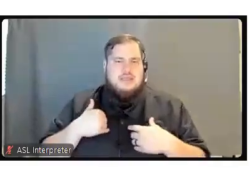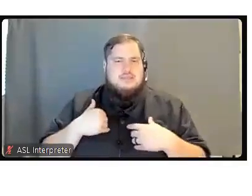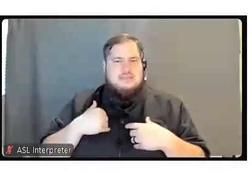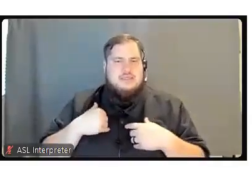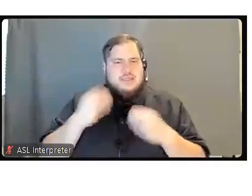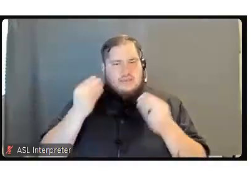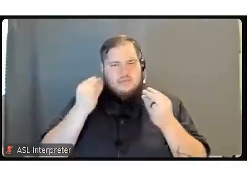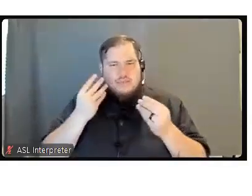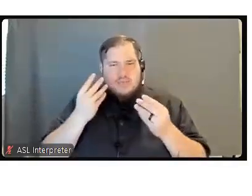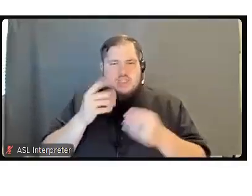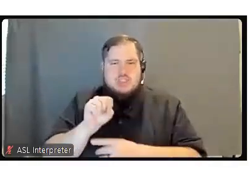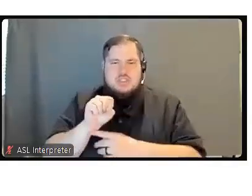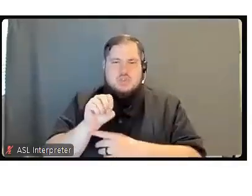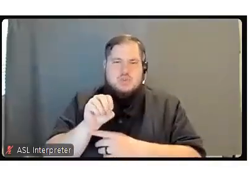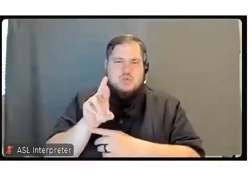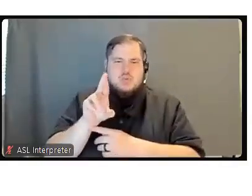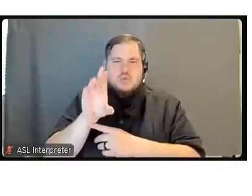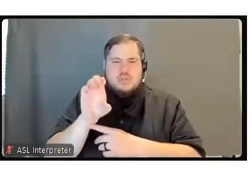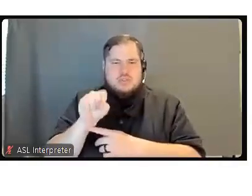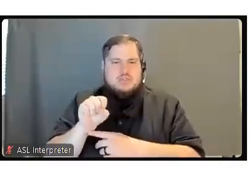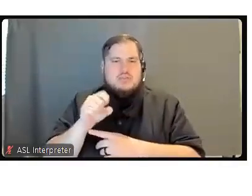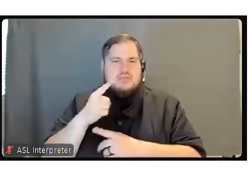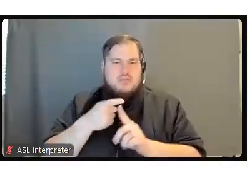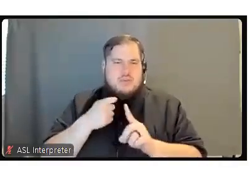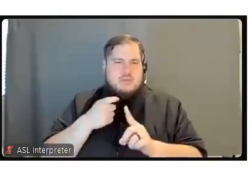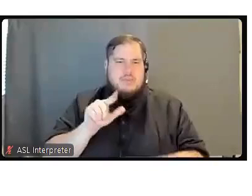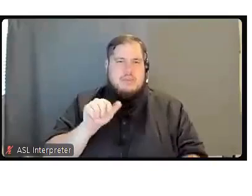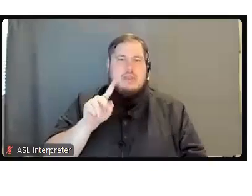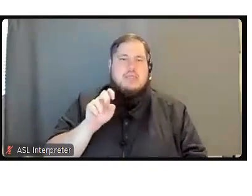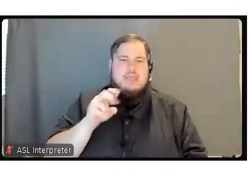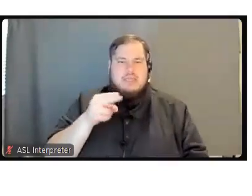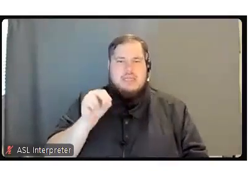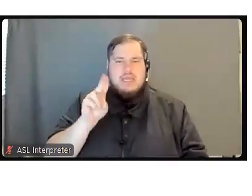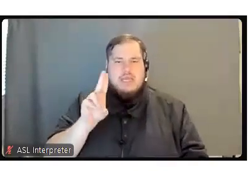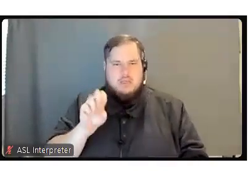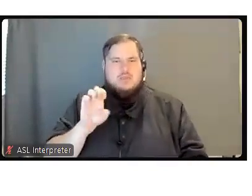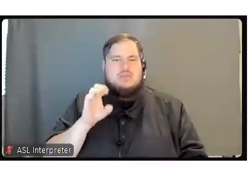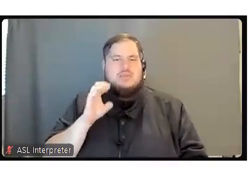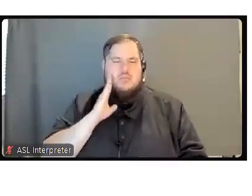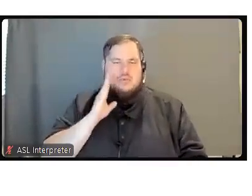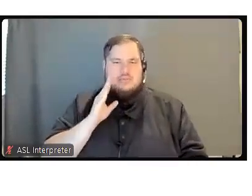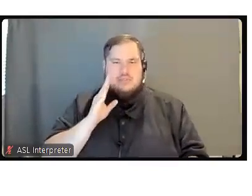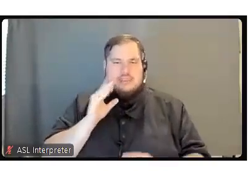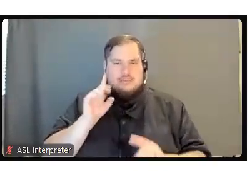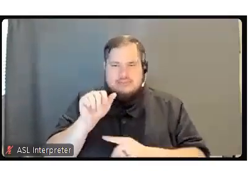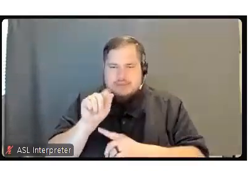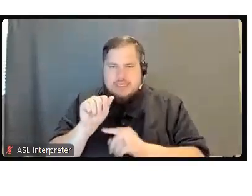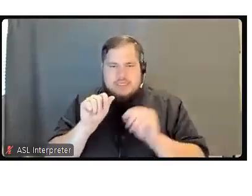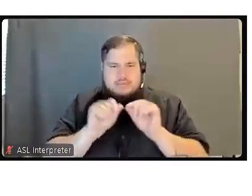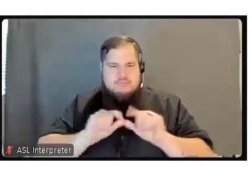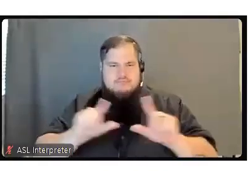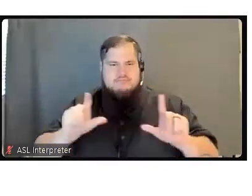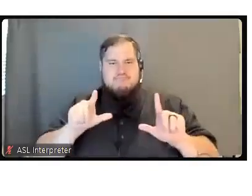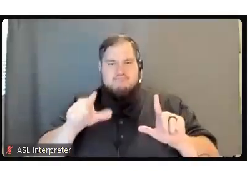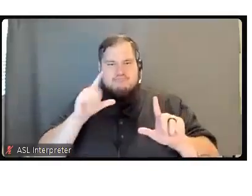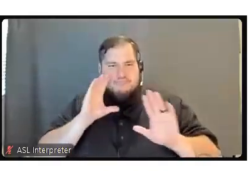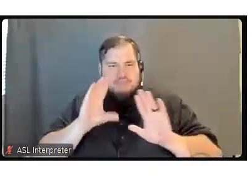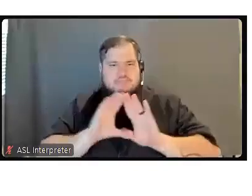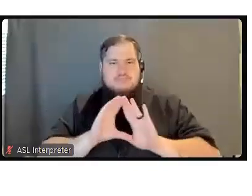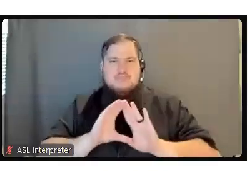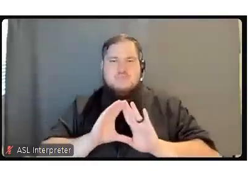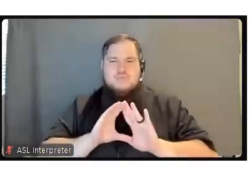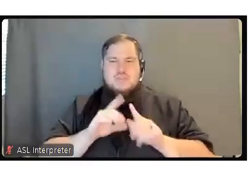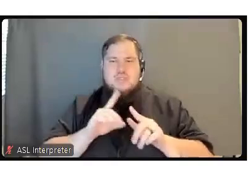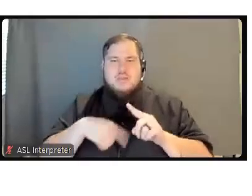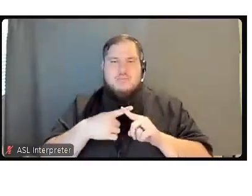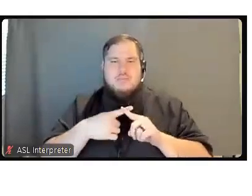from our BHA data lakehouse. It hosts data visualizations and contextual information about the state